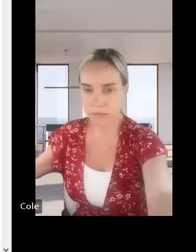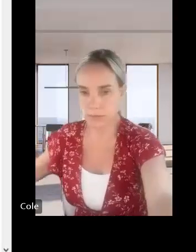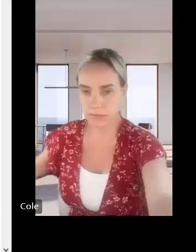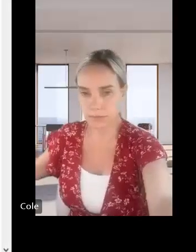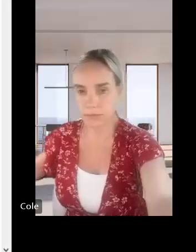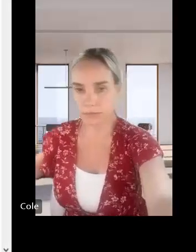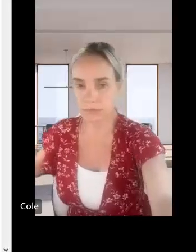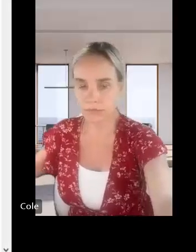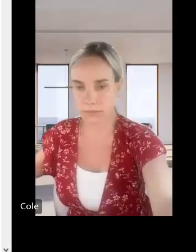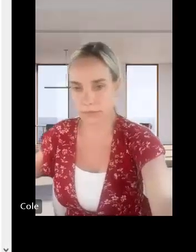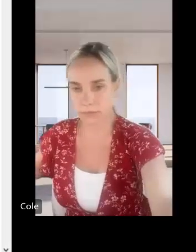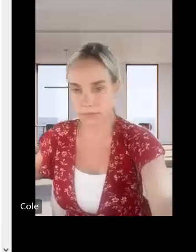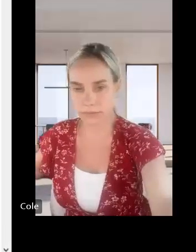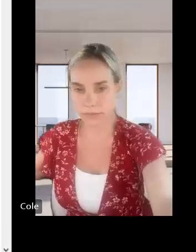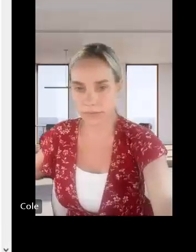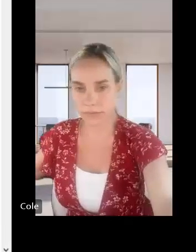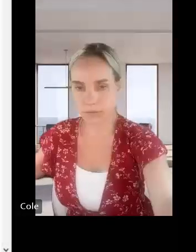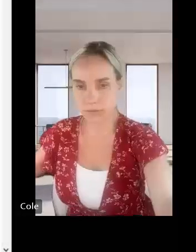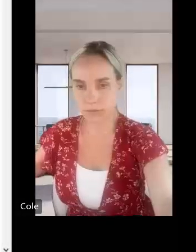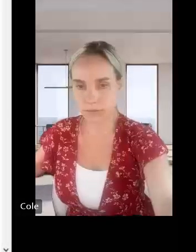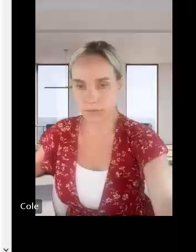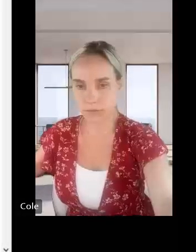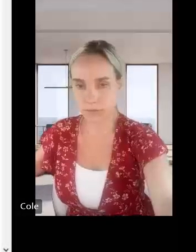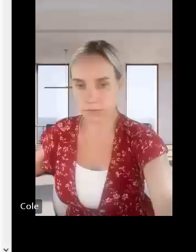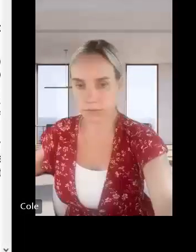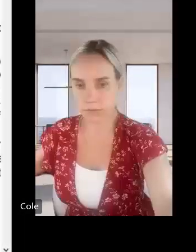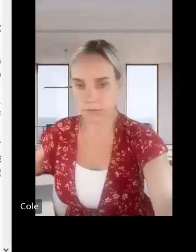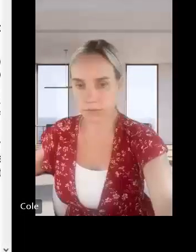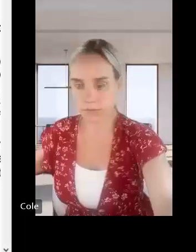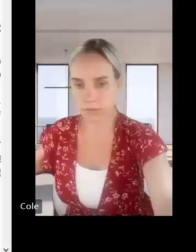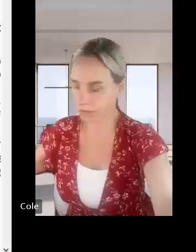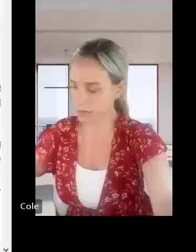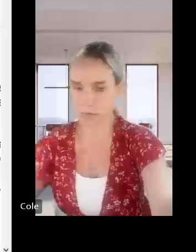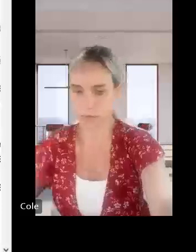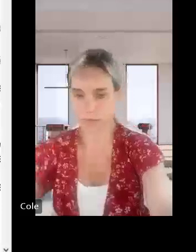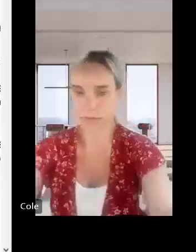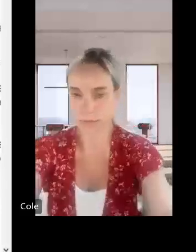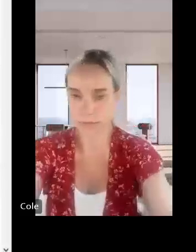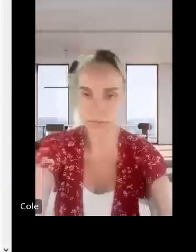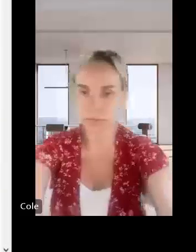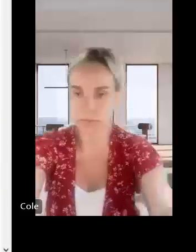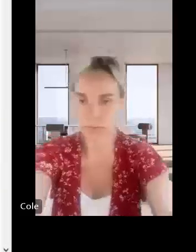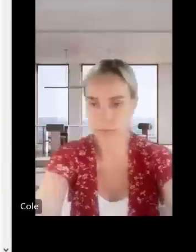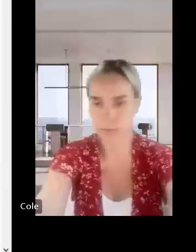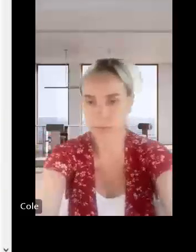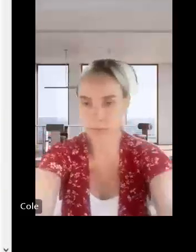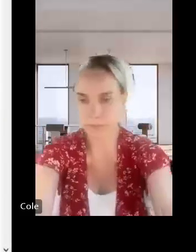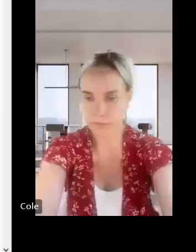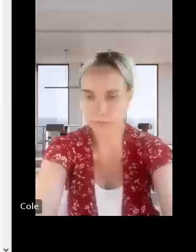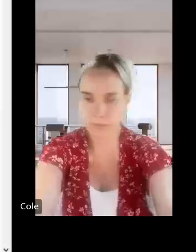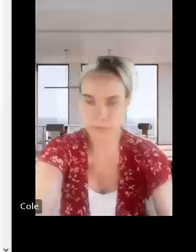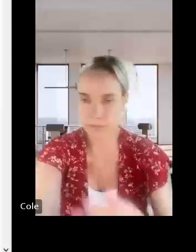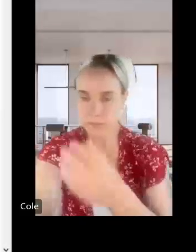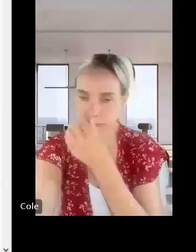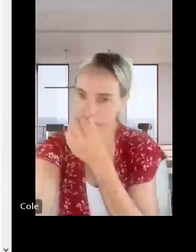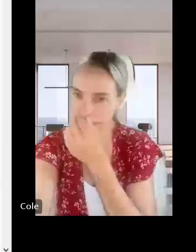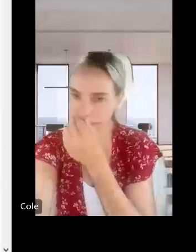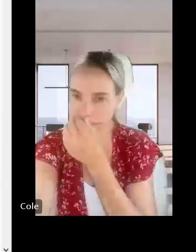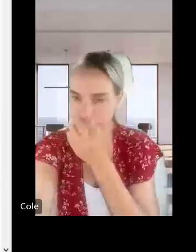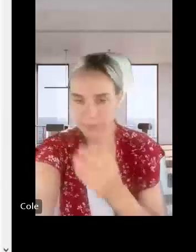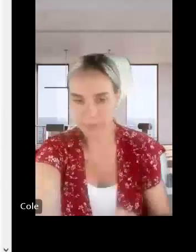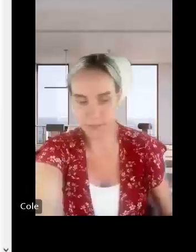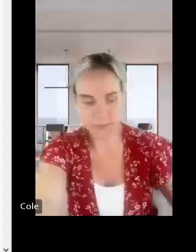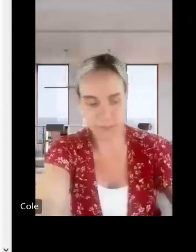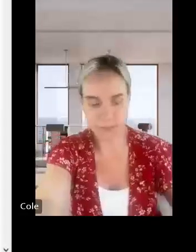that budget. And so we had to add additional $25,000 but for this school year. So